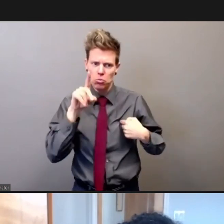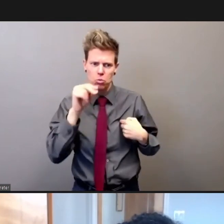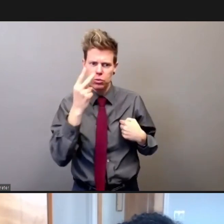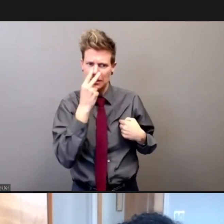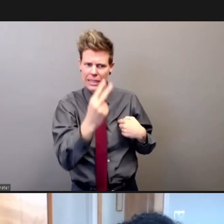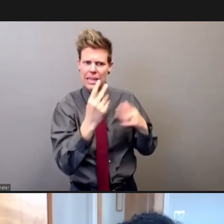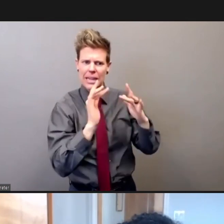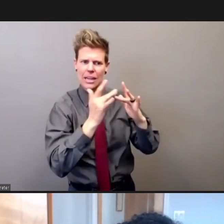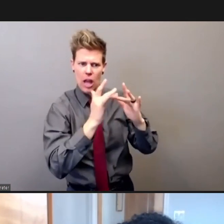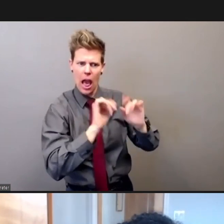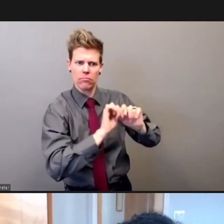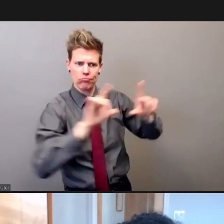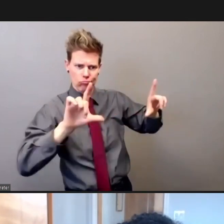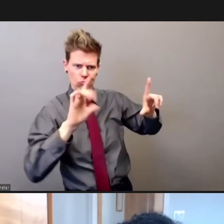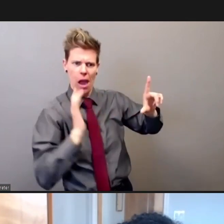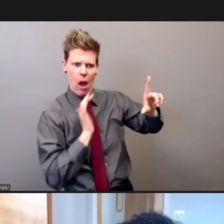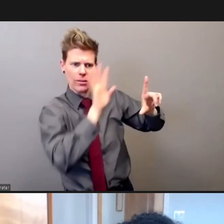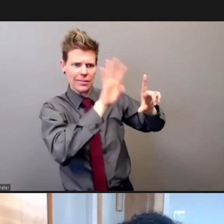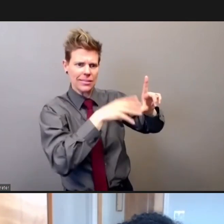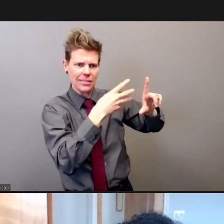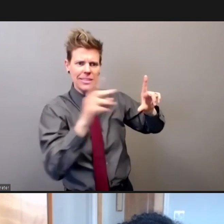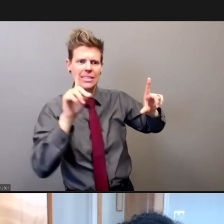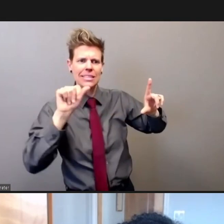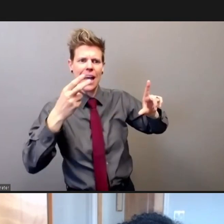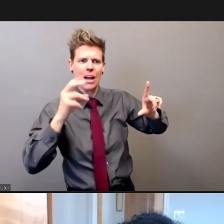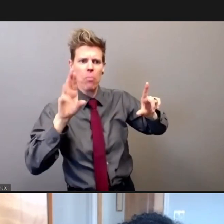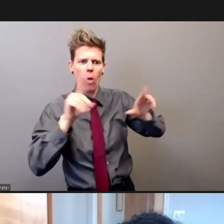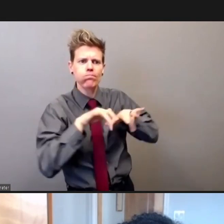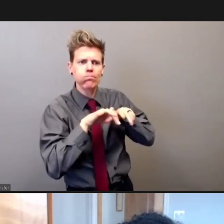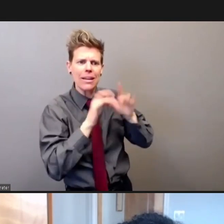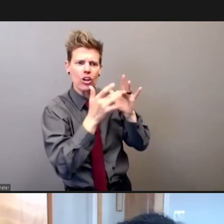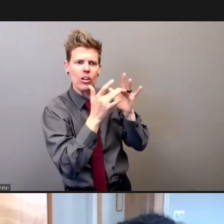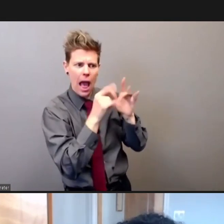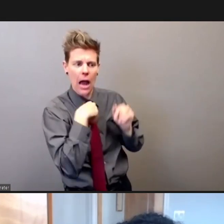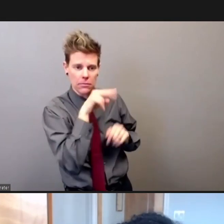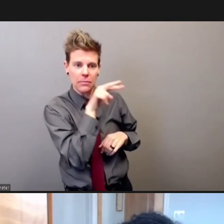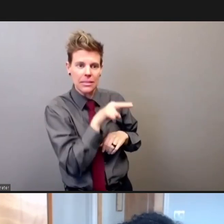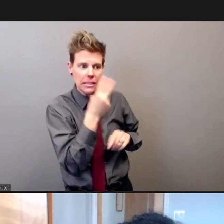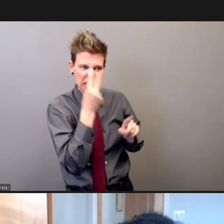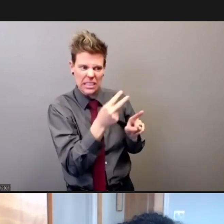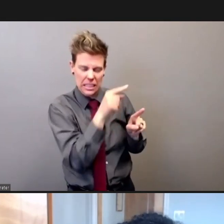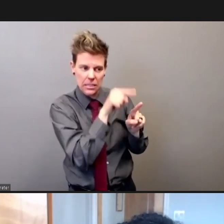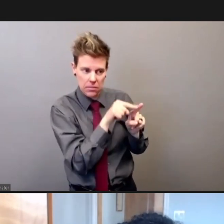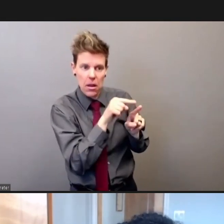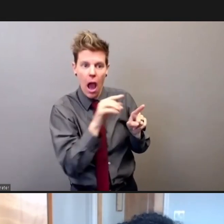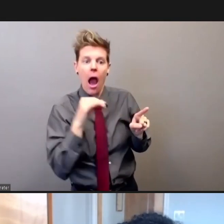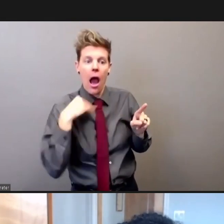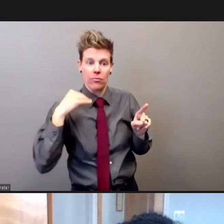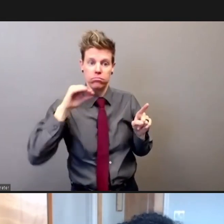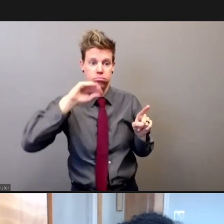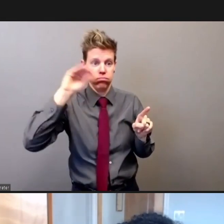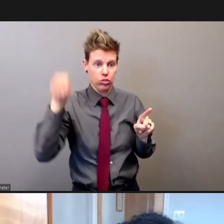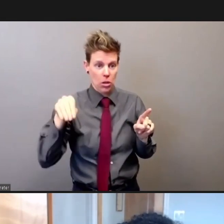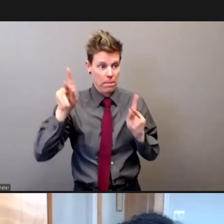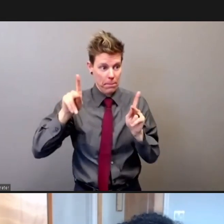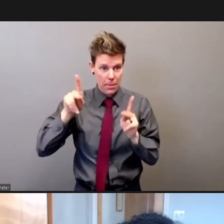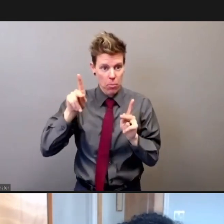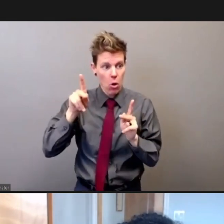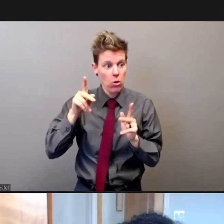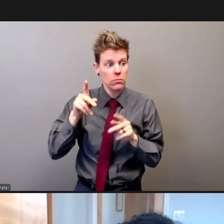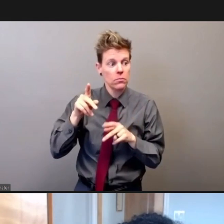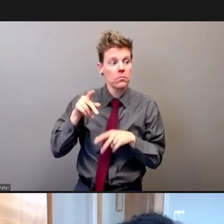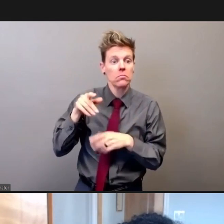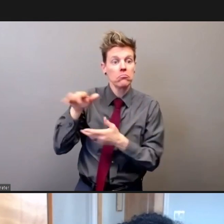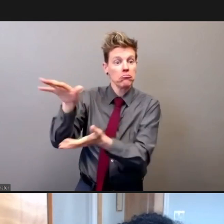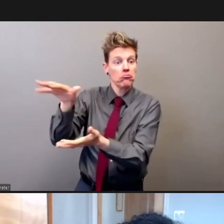gets per capita doses of vaccine. But the federal entities